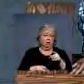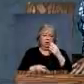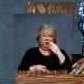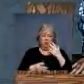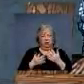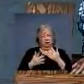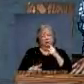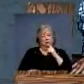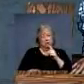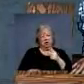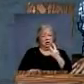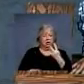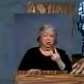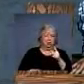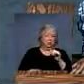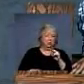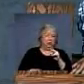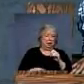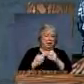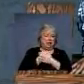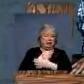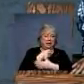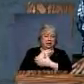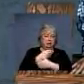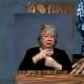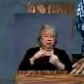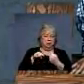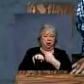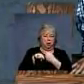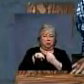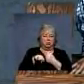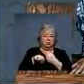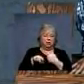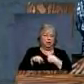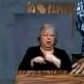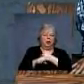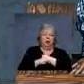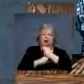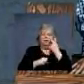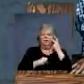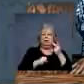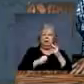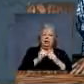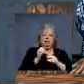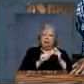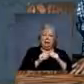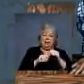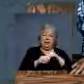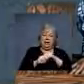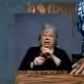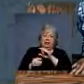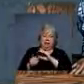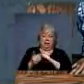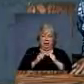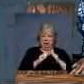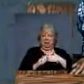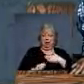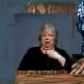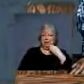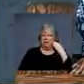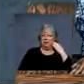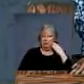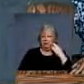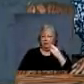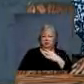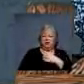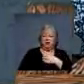a two-lane country road. I do love to see development in this city, my home.